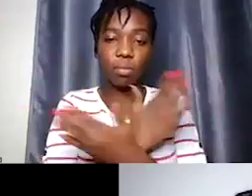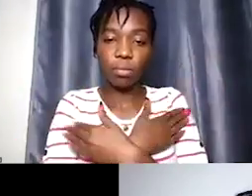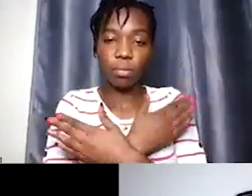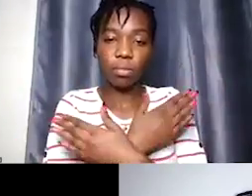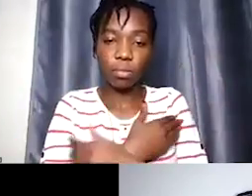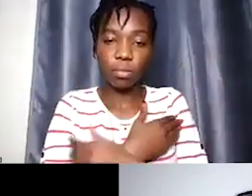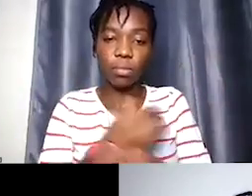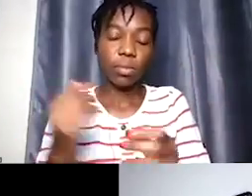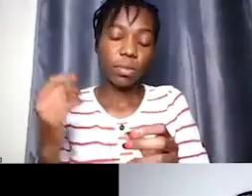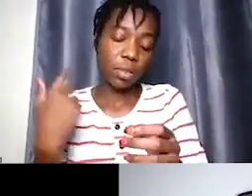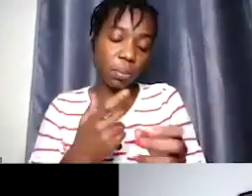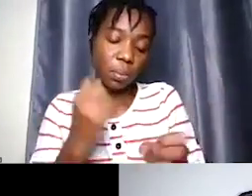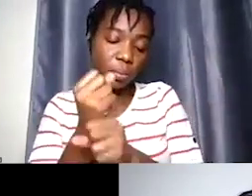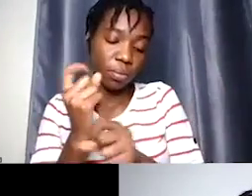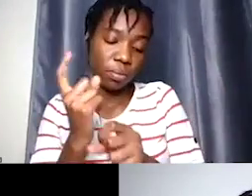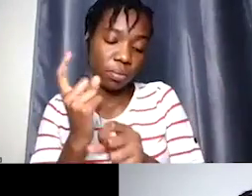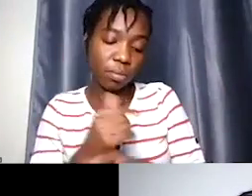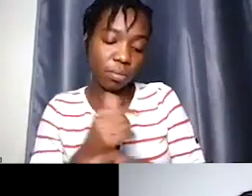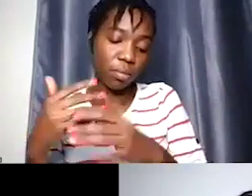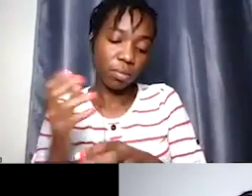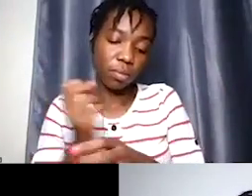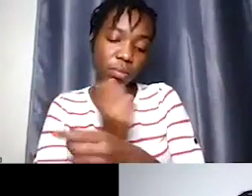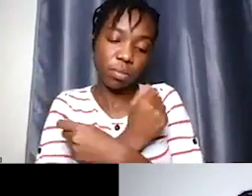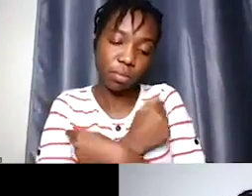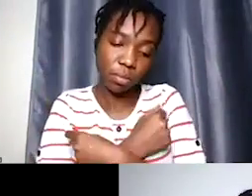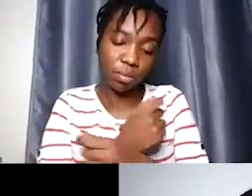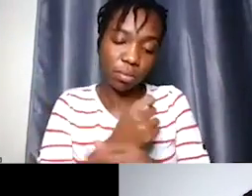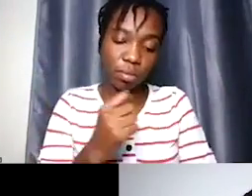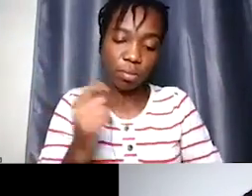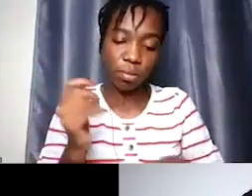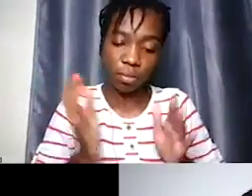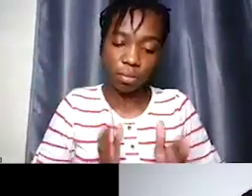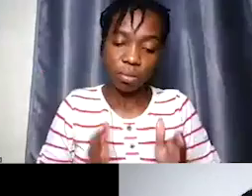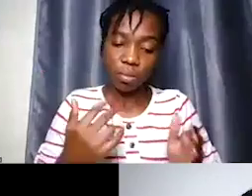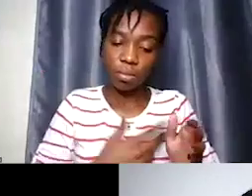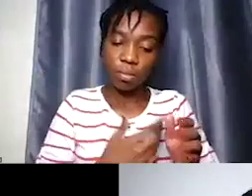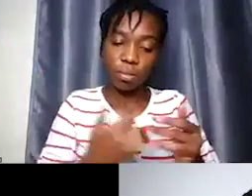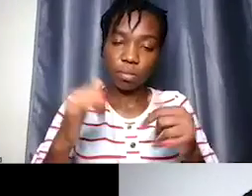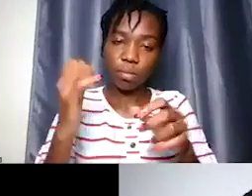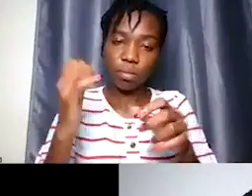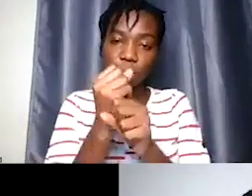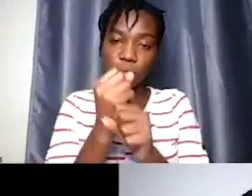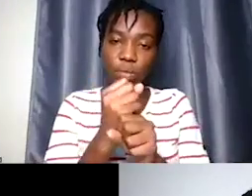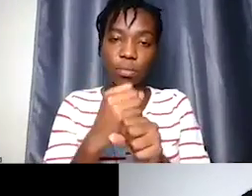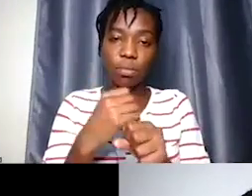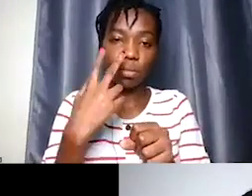one. So you can also check that out. I've seen a comment on Facebook